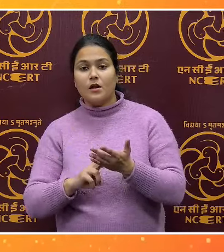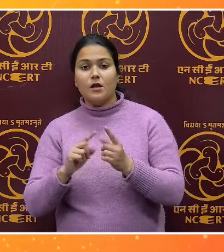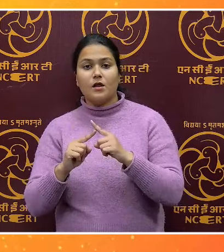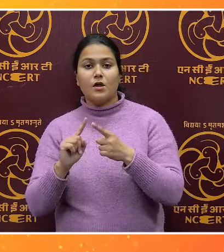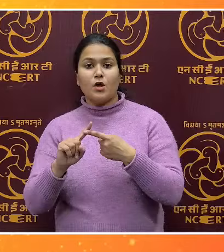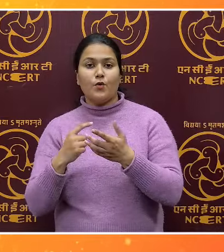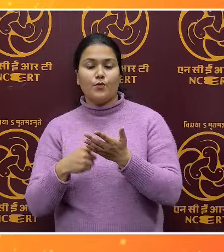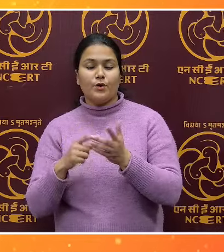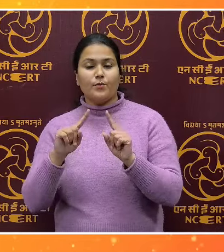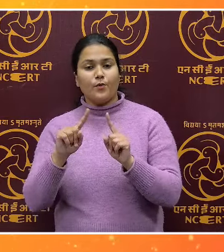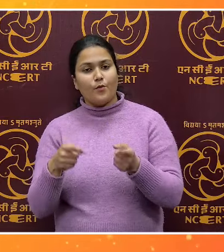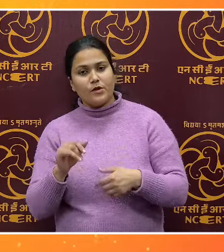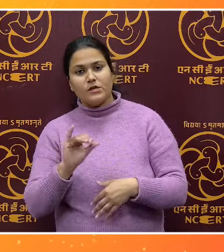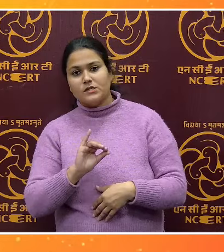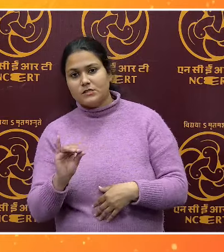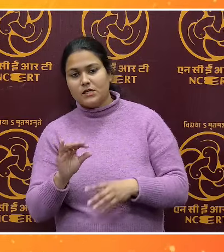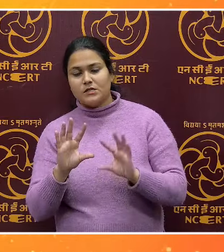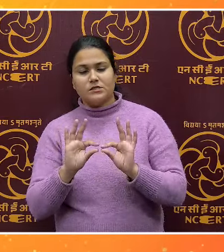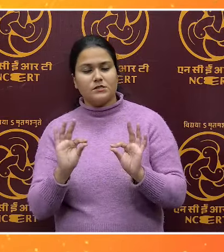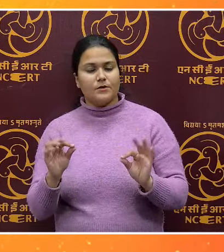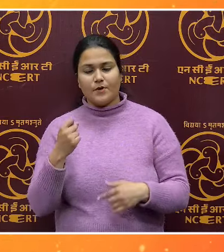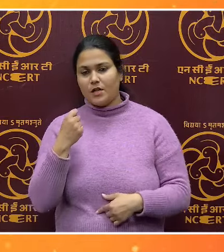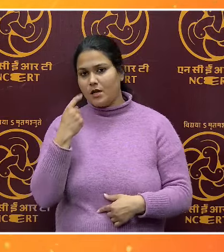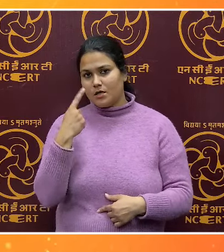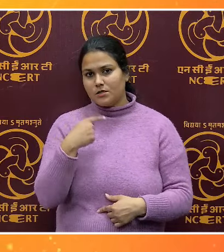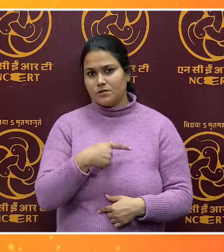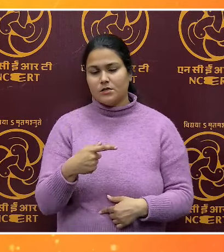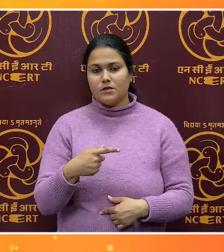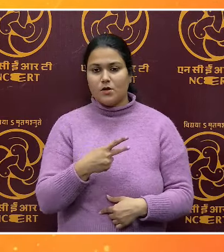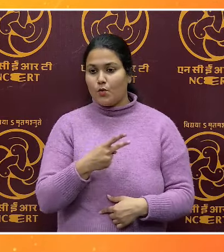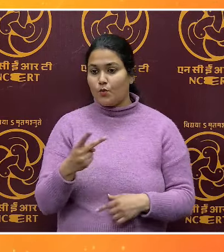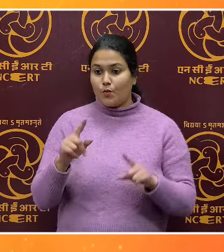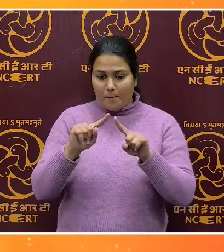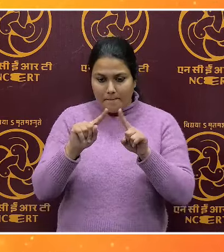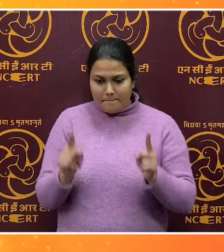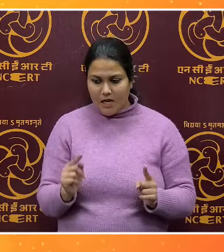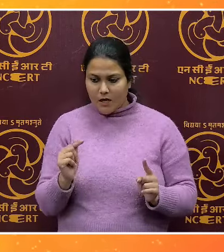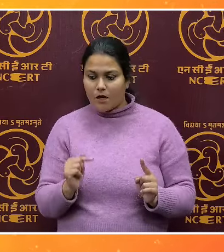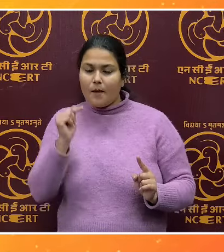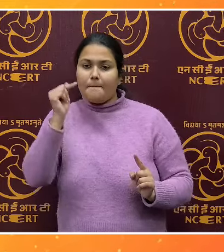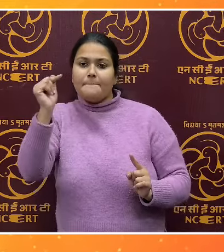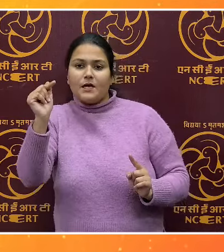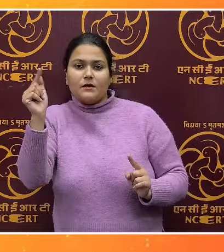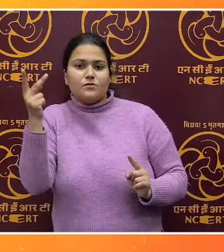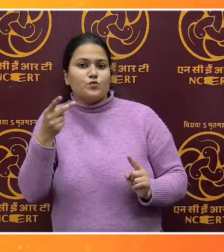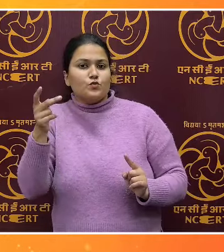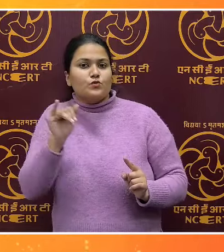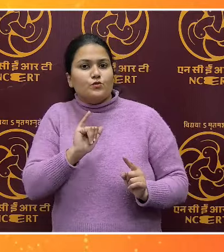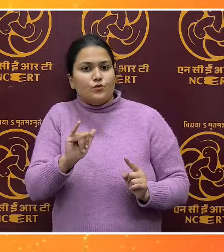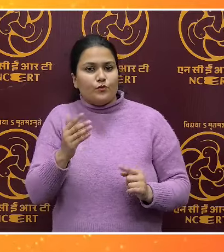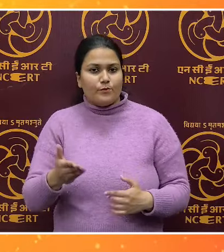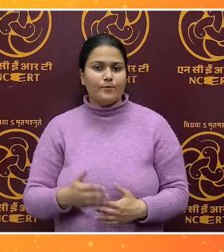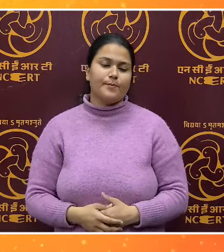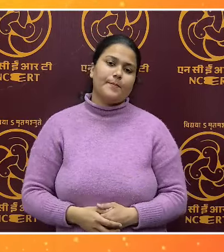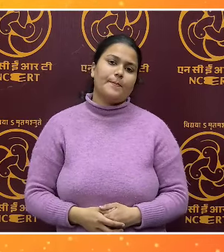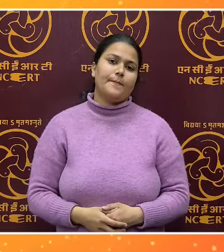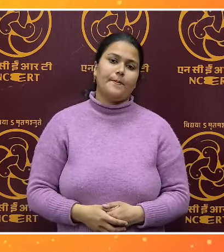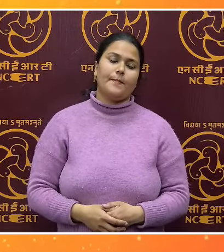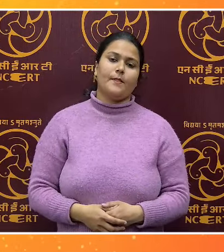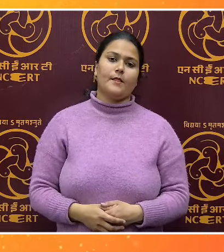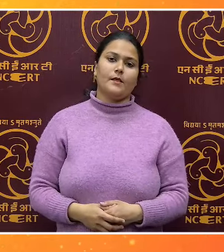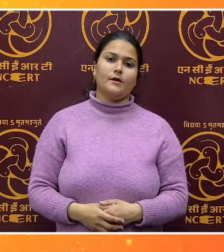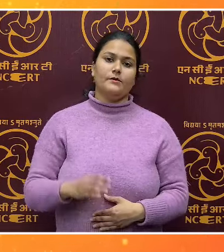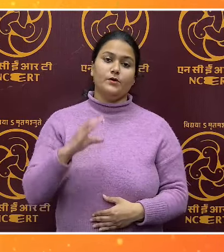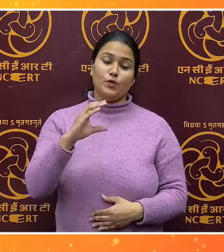can just simple manner we can understand, both are coming outside the bracket, generally termed as counter ions.